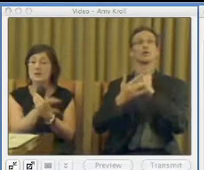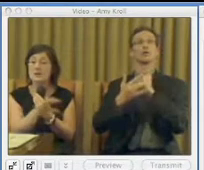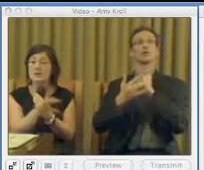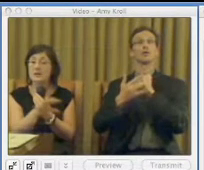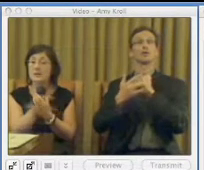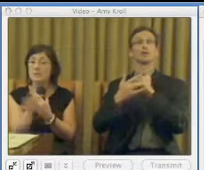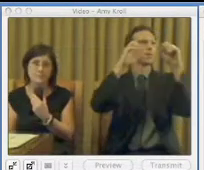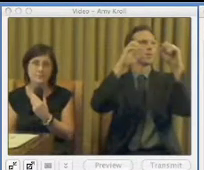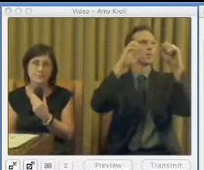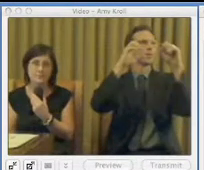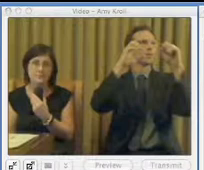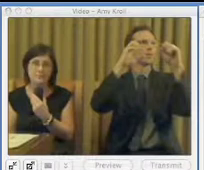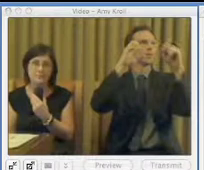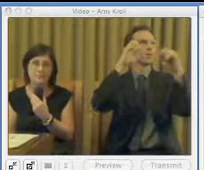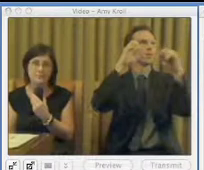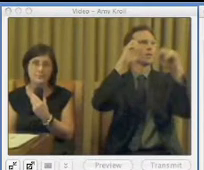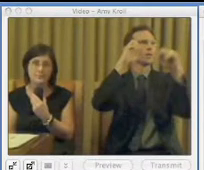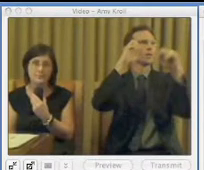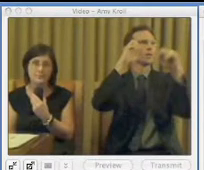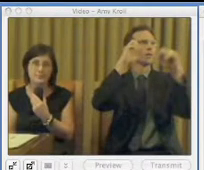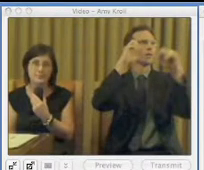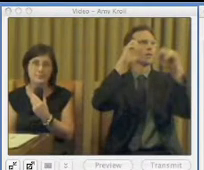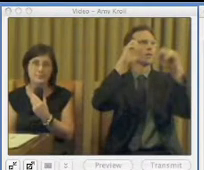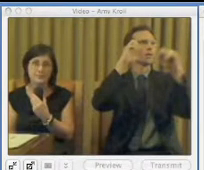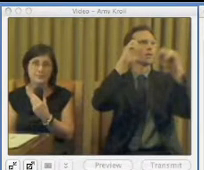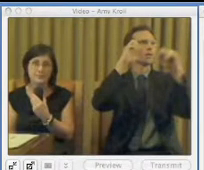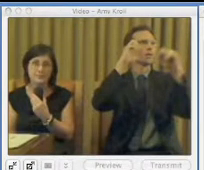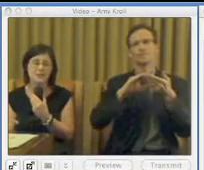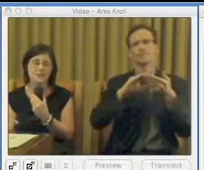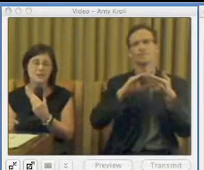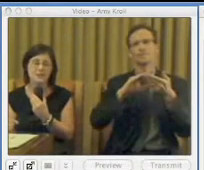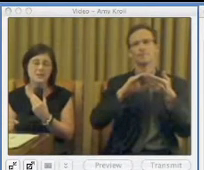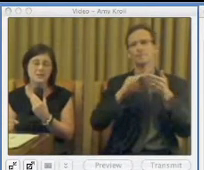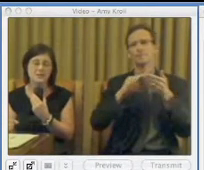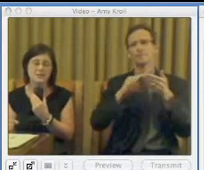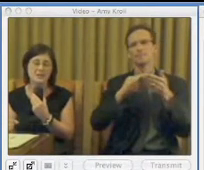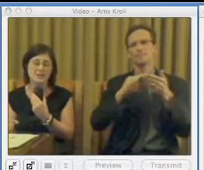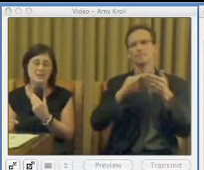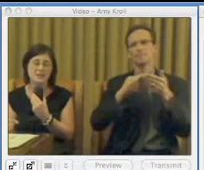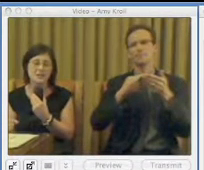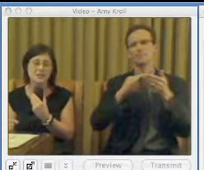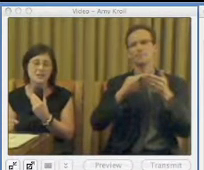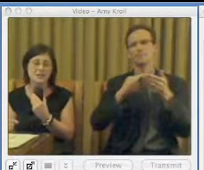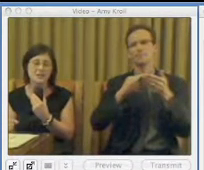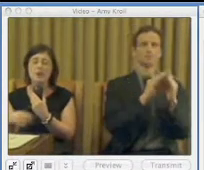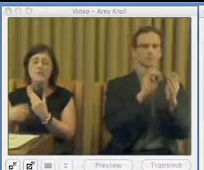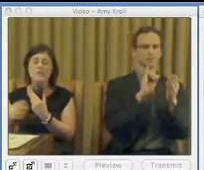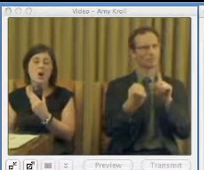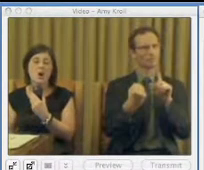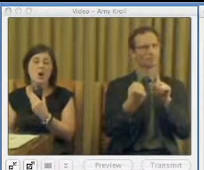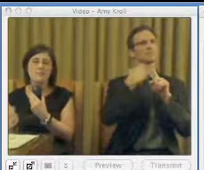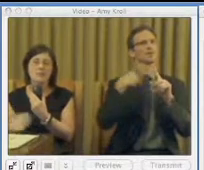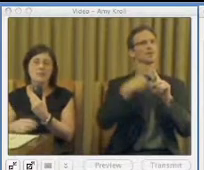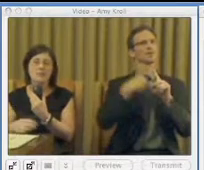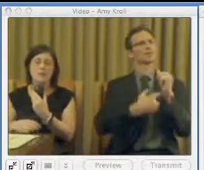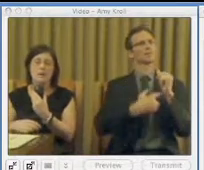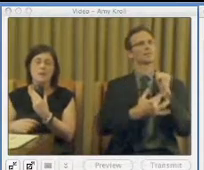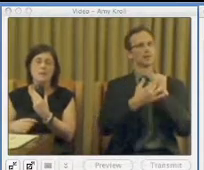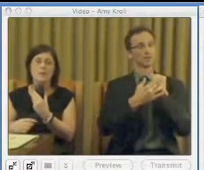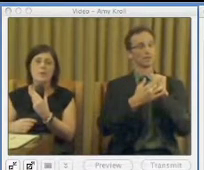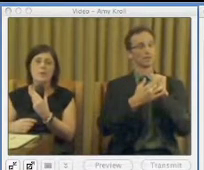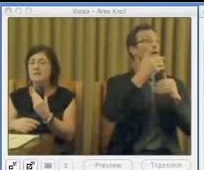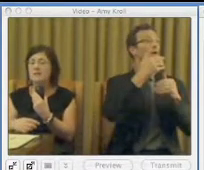on our work in the community more broadly, wherever we work. And it's also impacting on our work in conferences as well. So